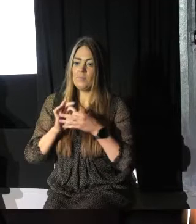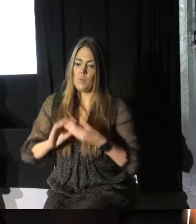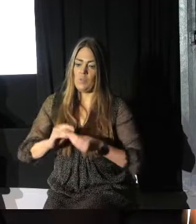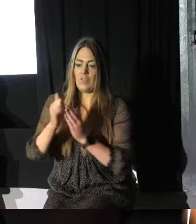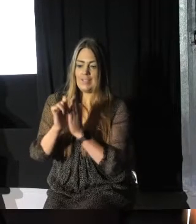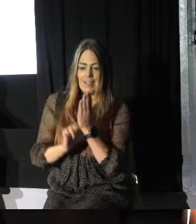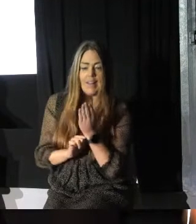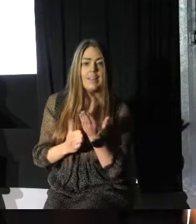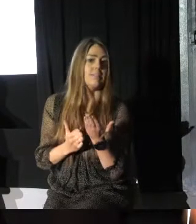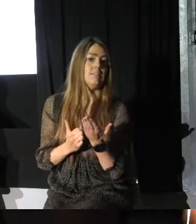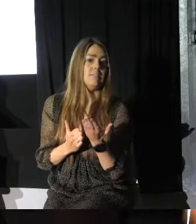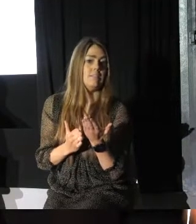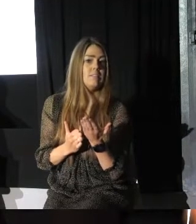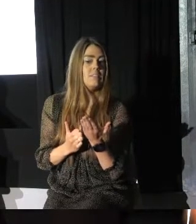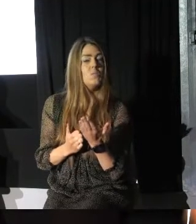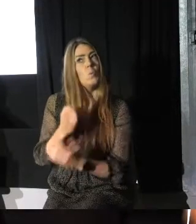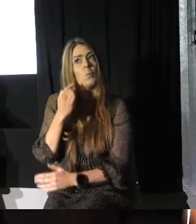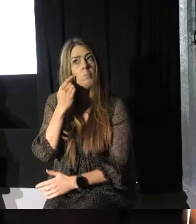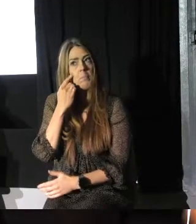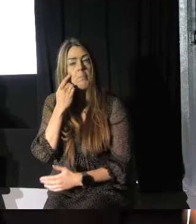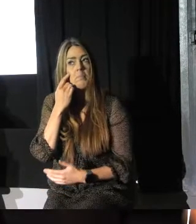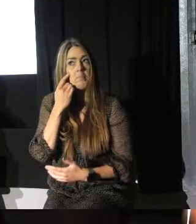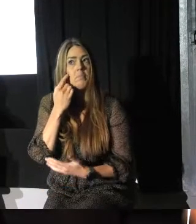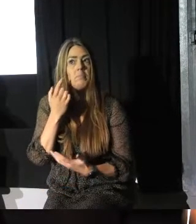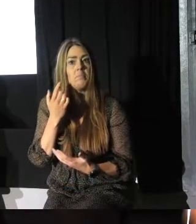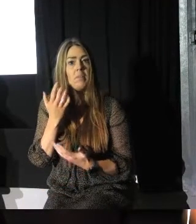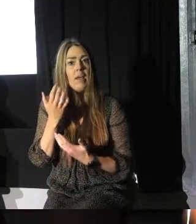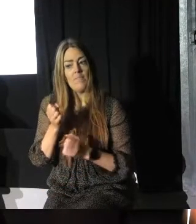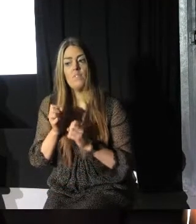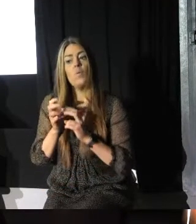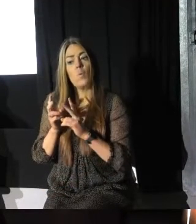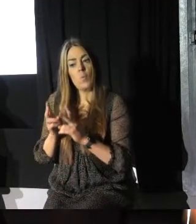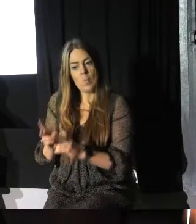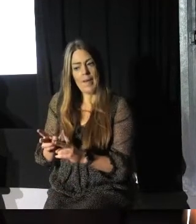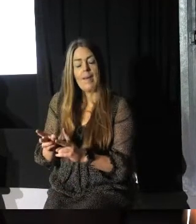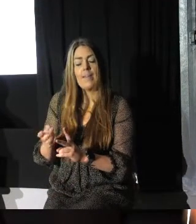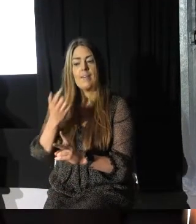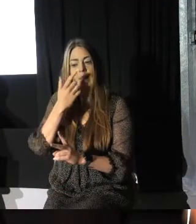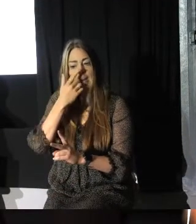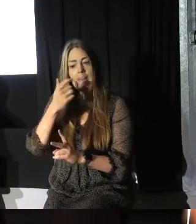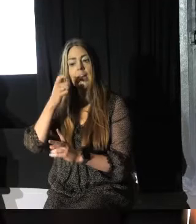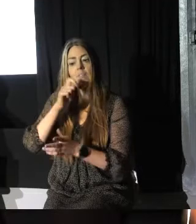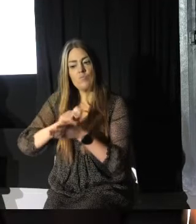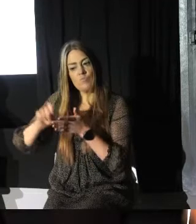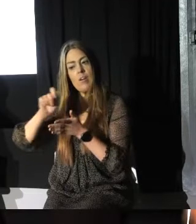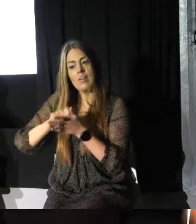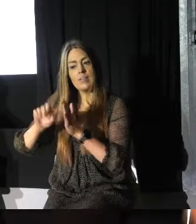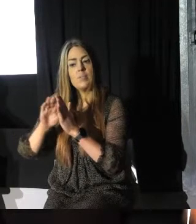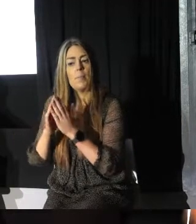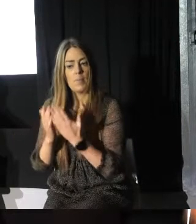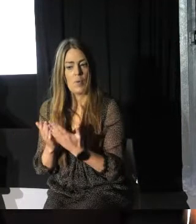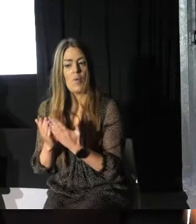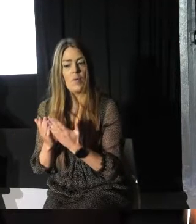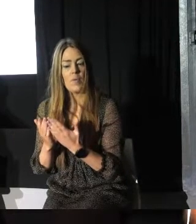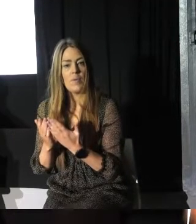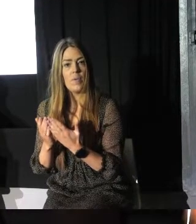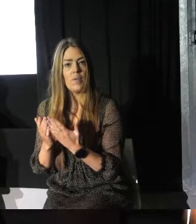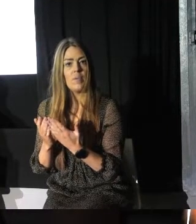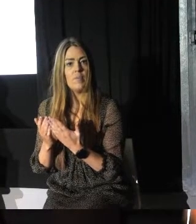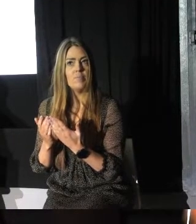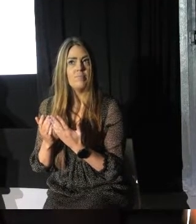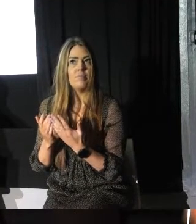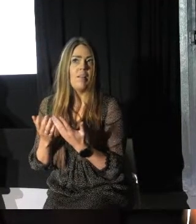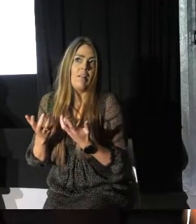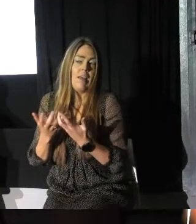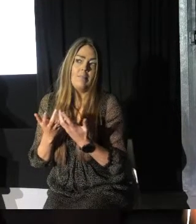lists. So I'd say, really, there's a way in which one might write a book as if one